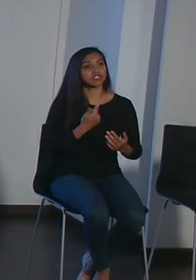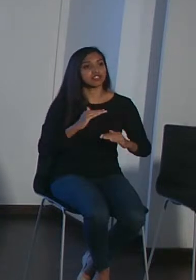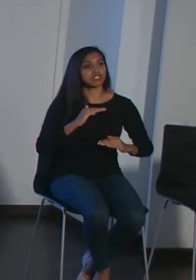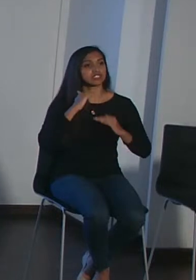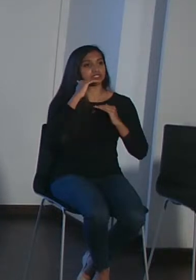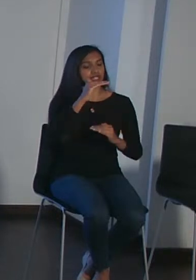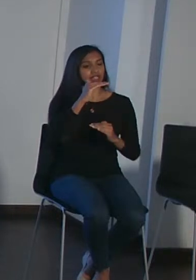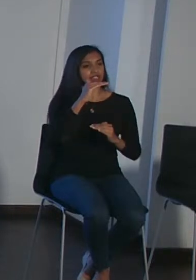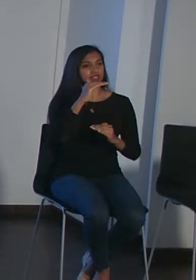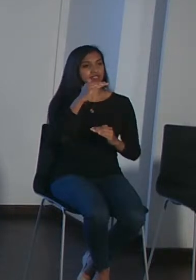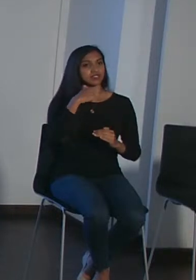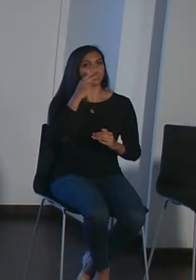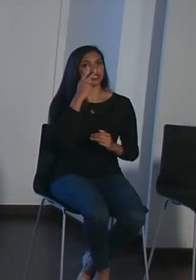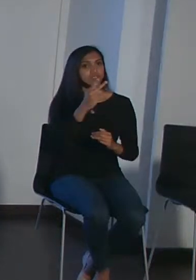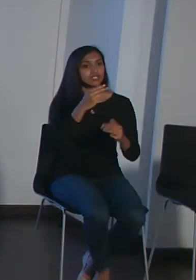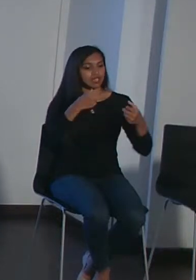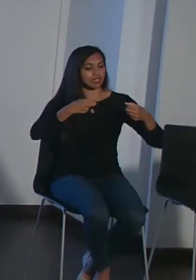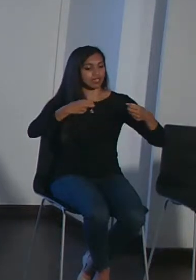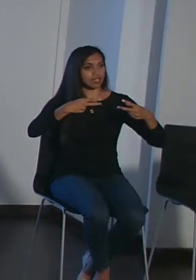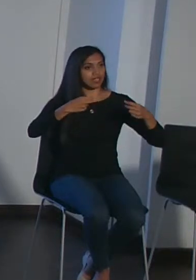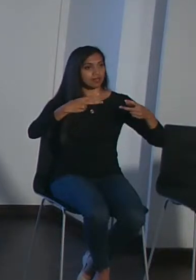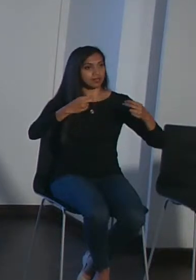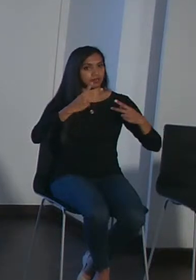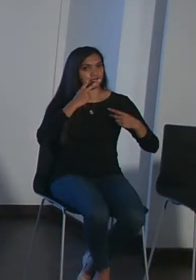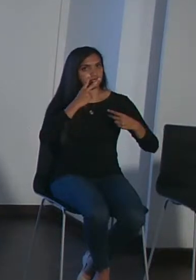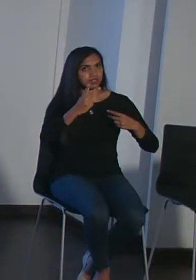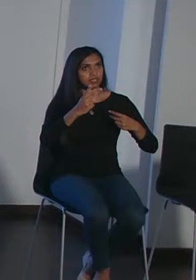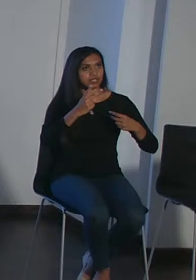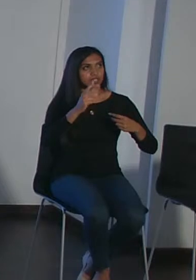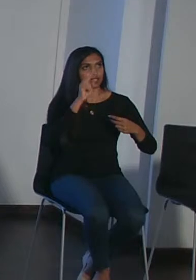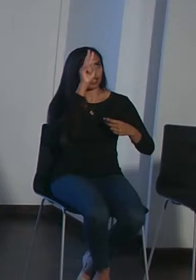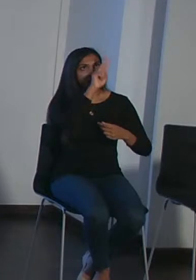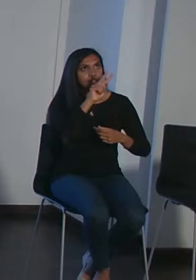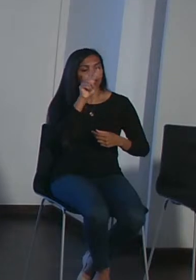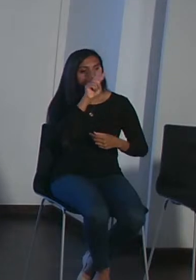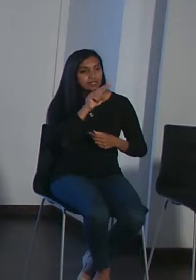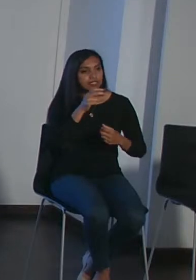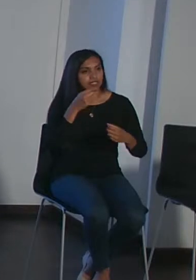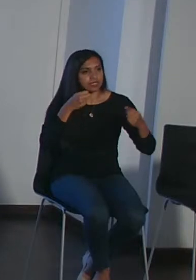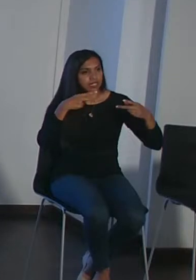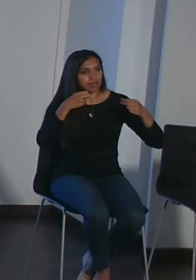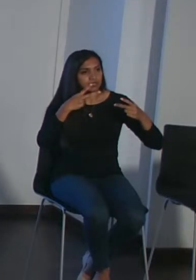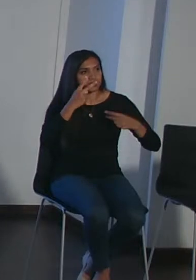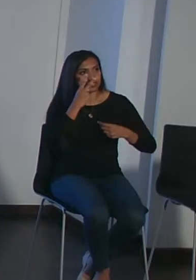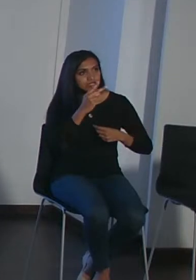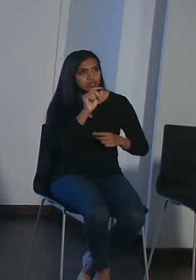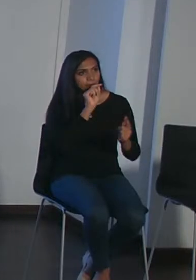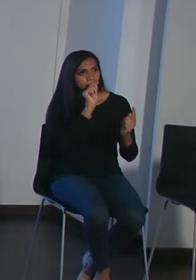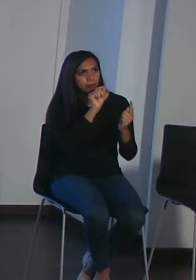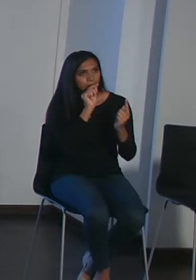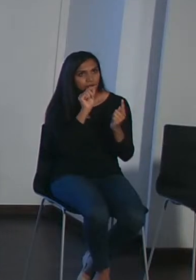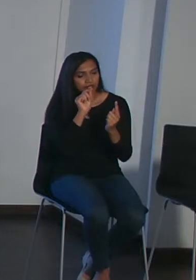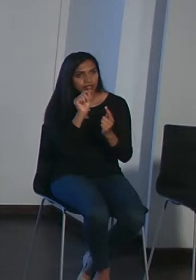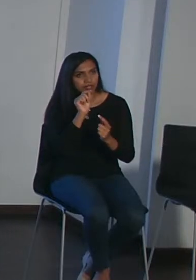ourselves, and I looked at the captions that are coming up in our next exhibition, and there was a point where I